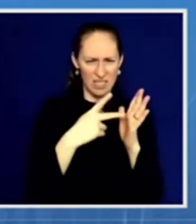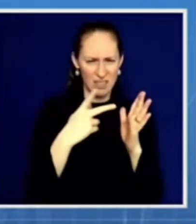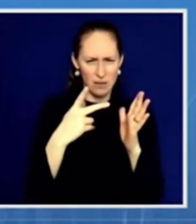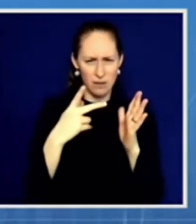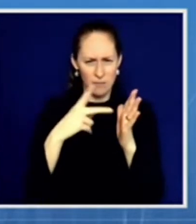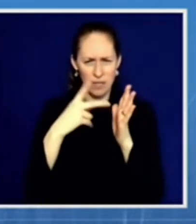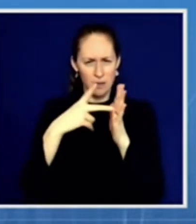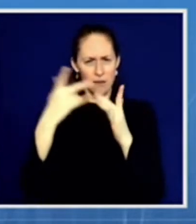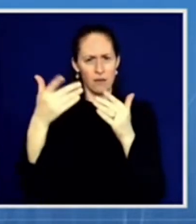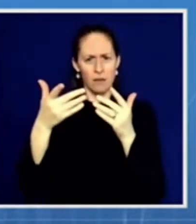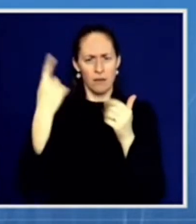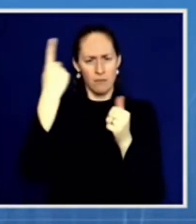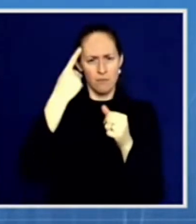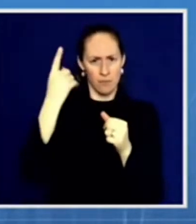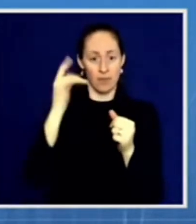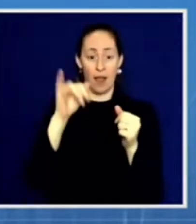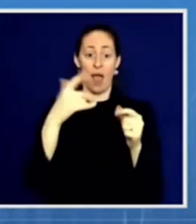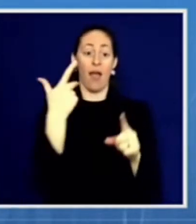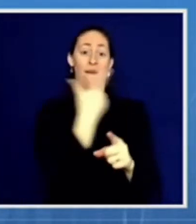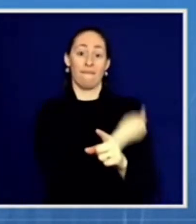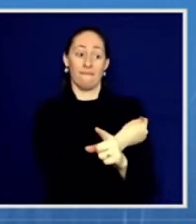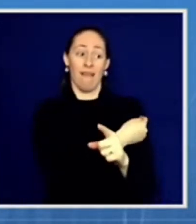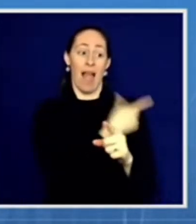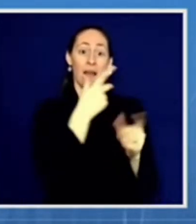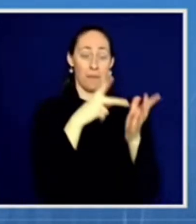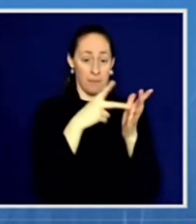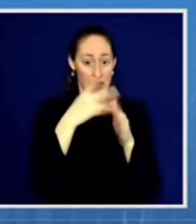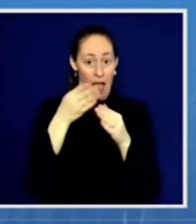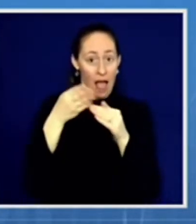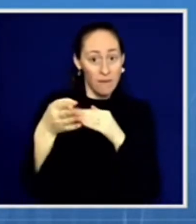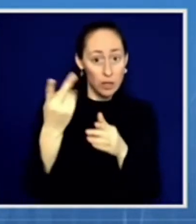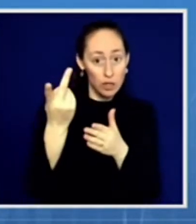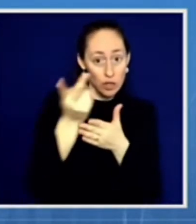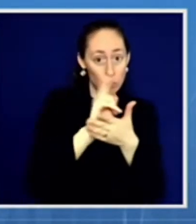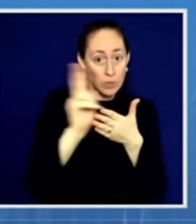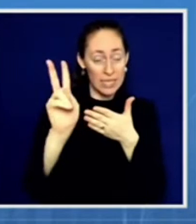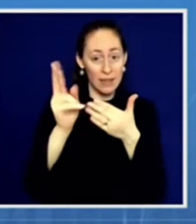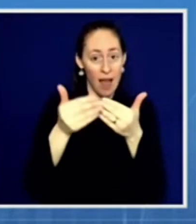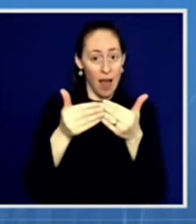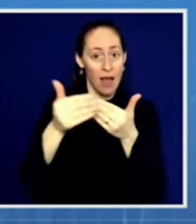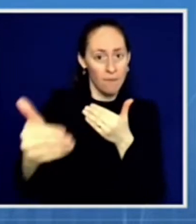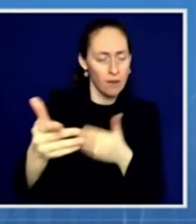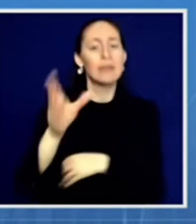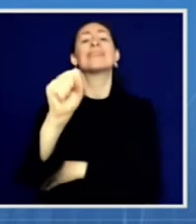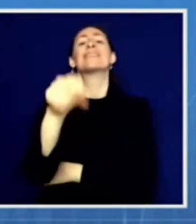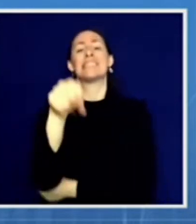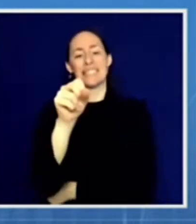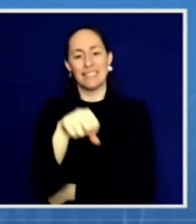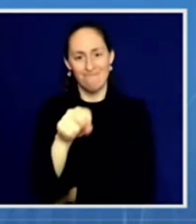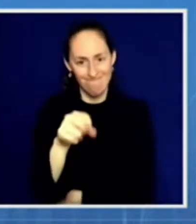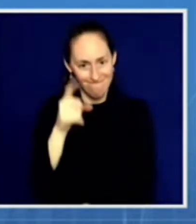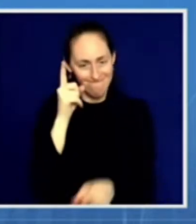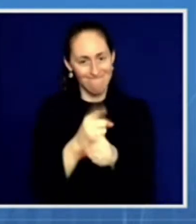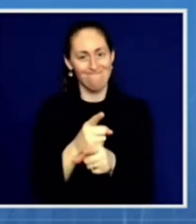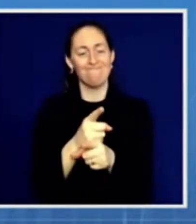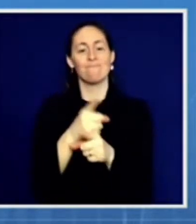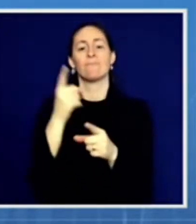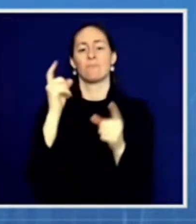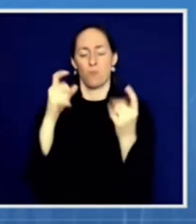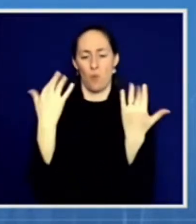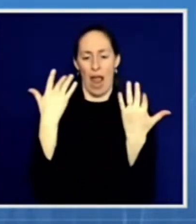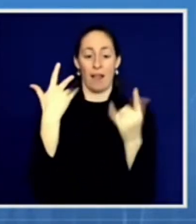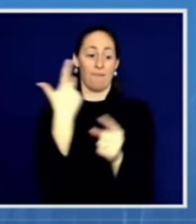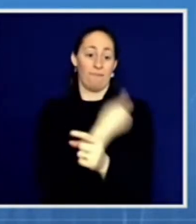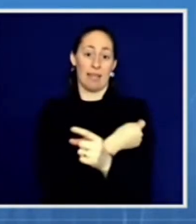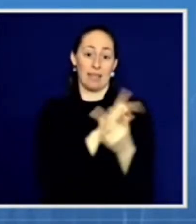that is correct, Zeke, and that's why I was clear that everyone needs to make sure that they follow that 2-week but now 100 million Americans have